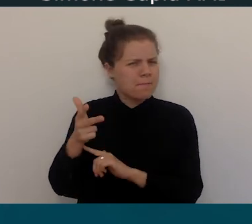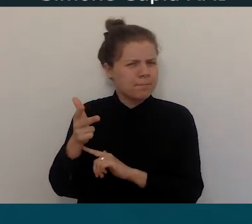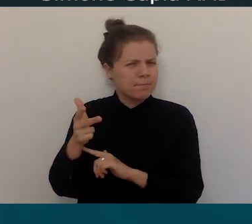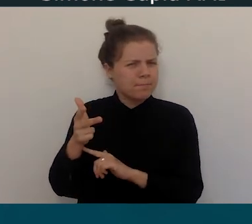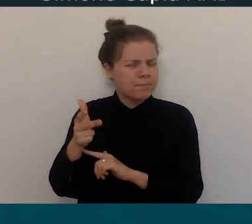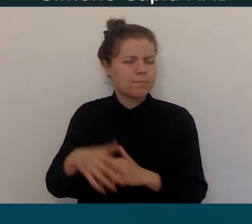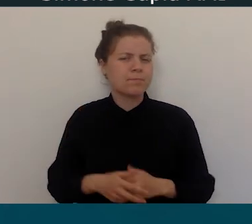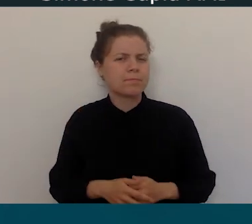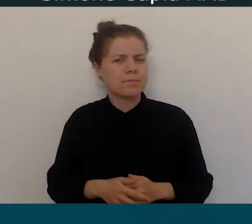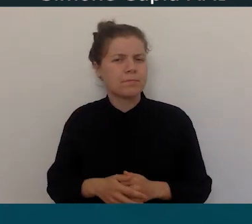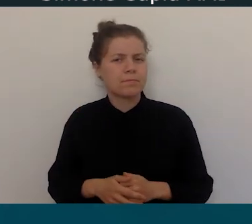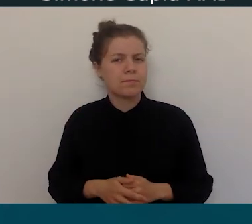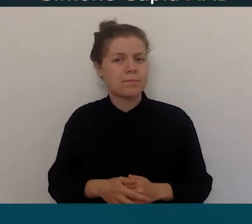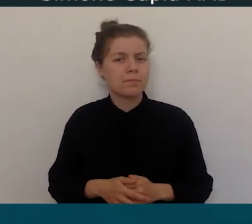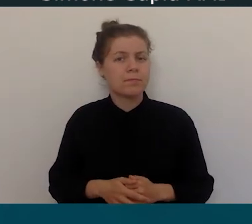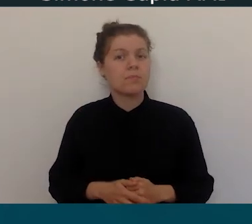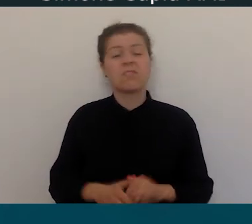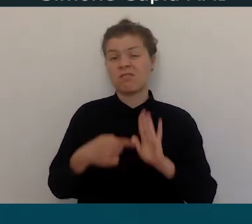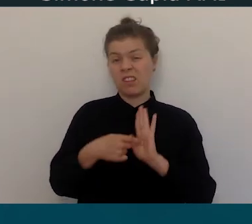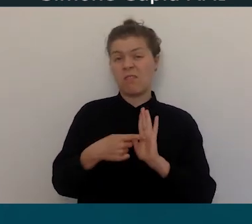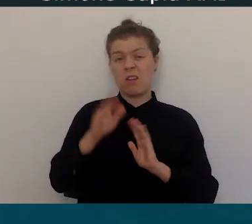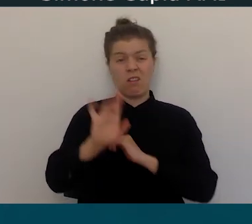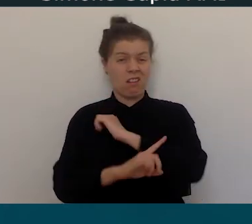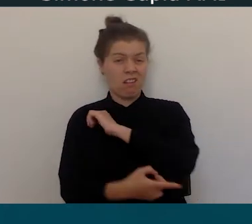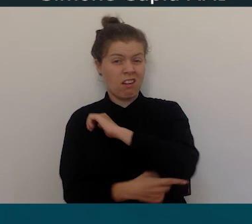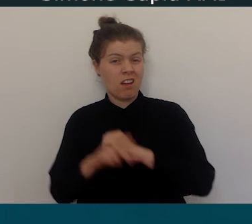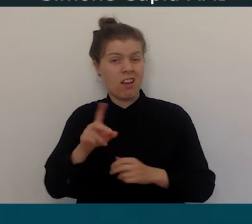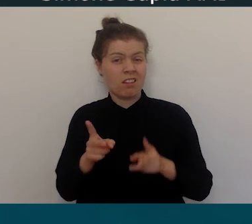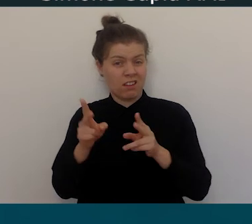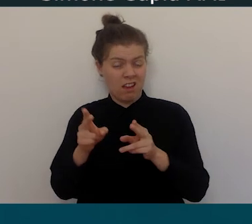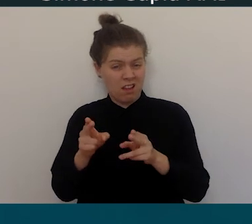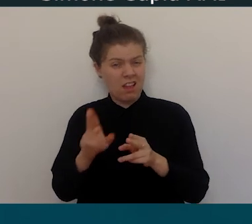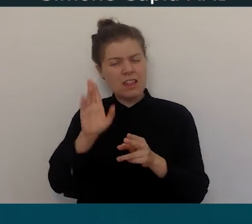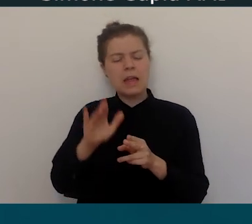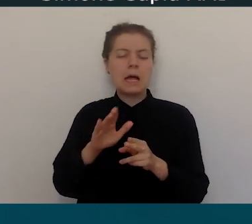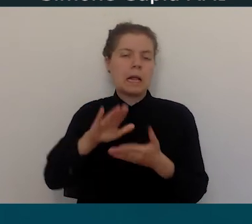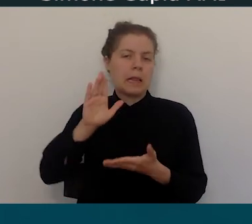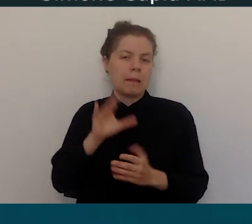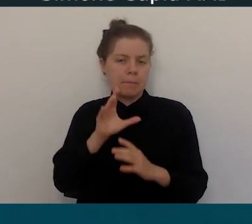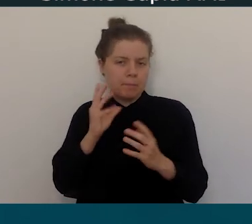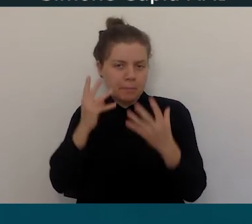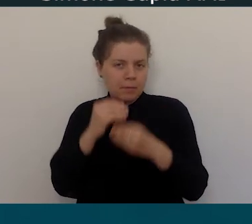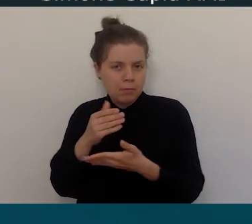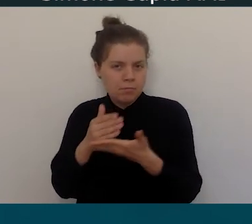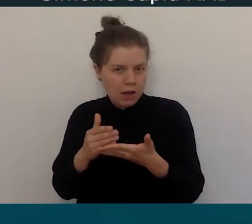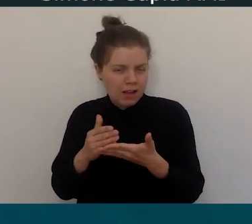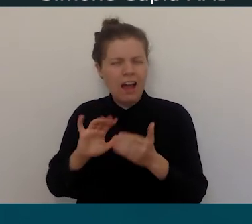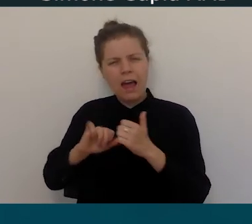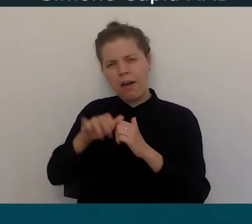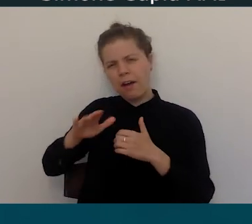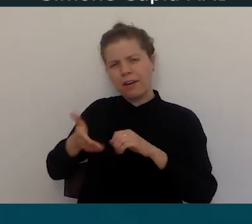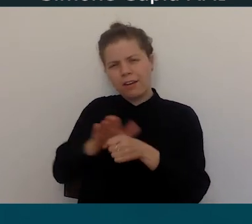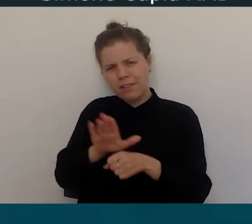fill in and cover your jump cuts and all those less attractive parts of your story? Be very cognizant of the B-roll